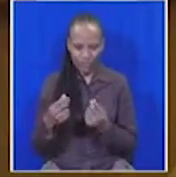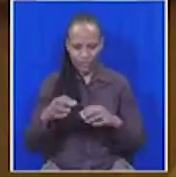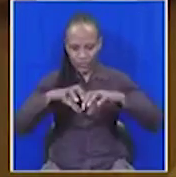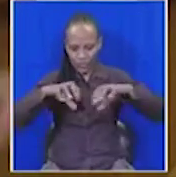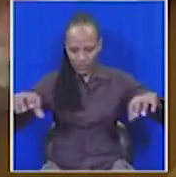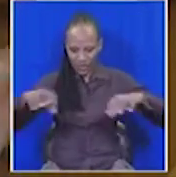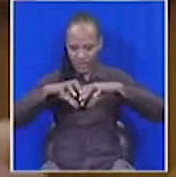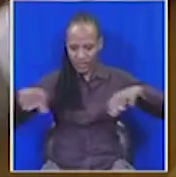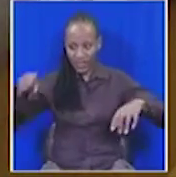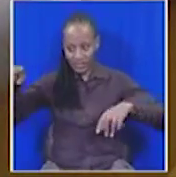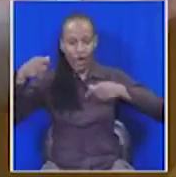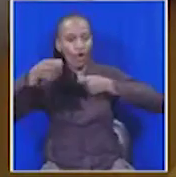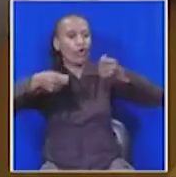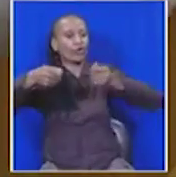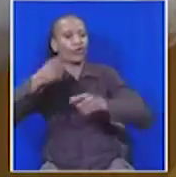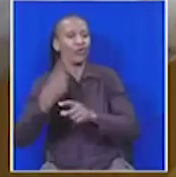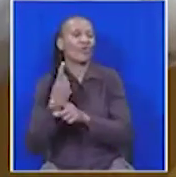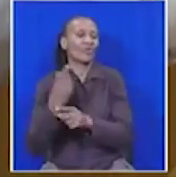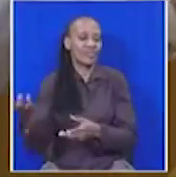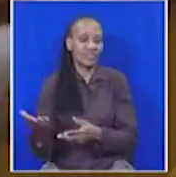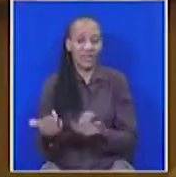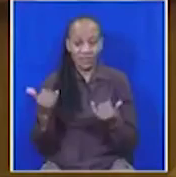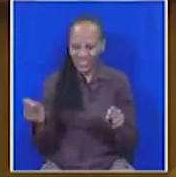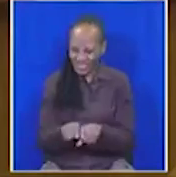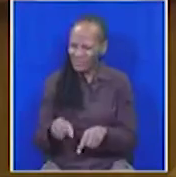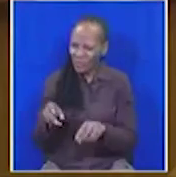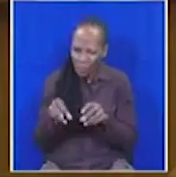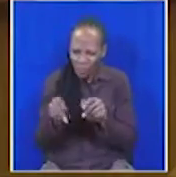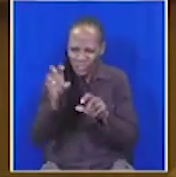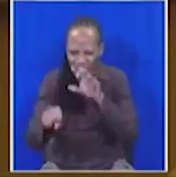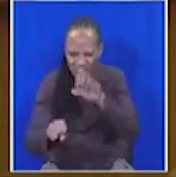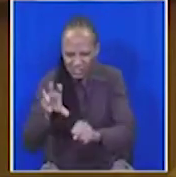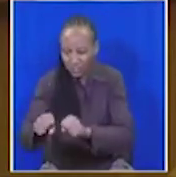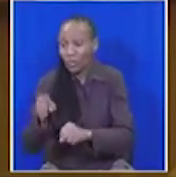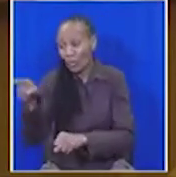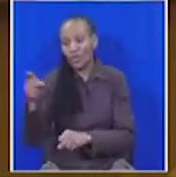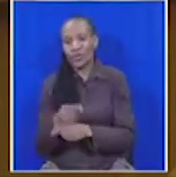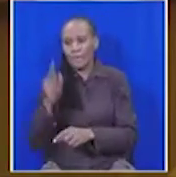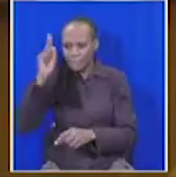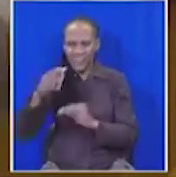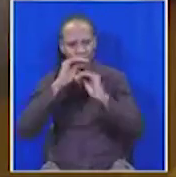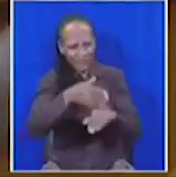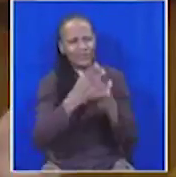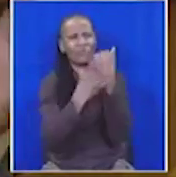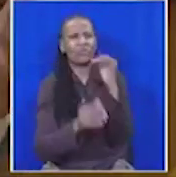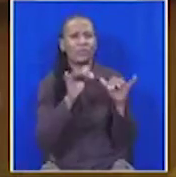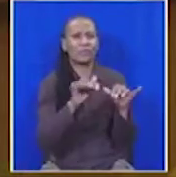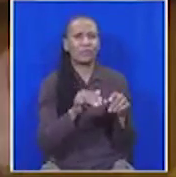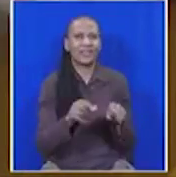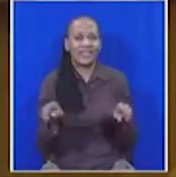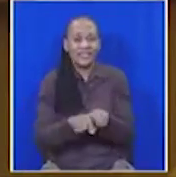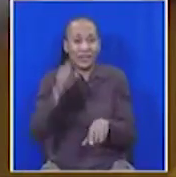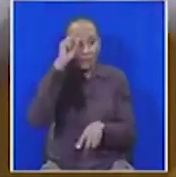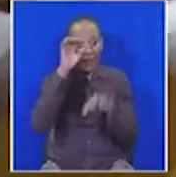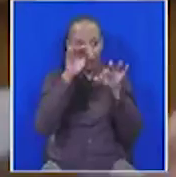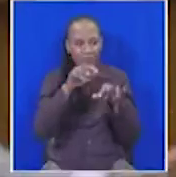and rule. And that is why some of these opportunists who are supposed to be protecting the poorest of the poor and the black that have been